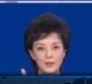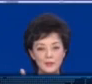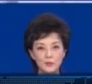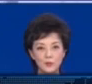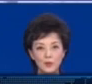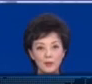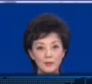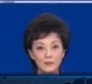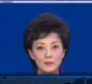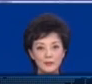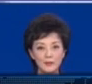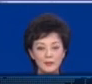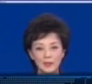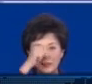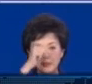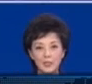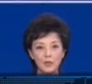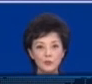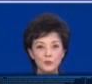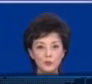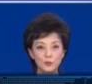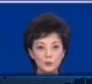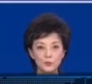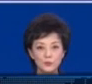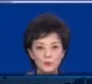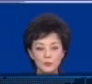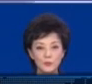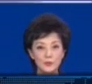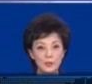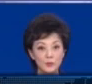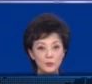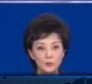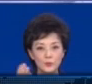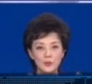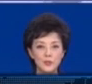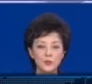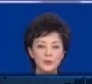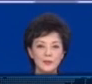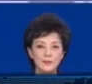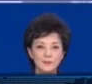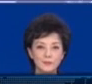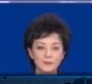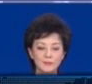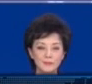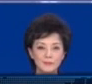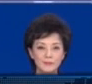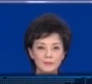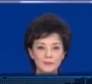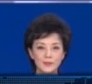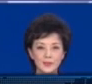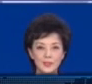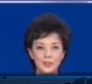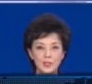needed to be admitted. We spare no efforts for the medical rescue. This is of our